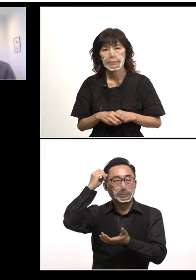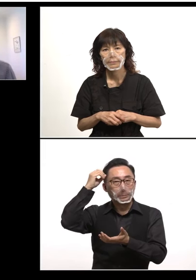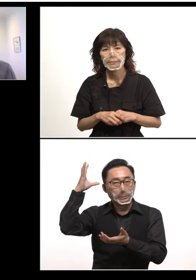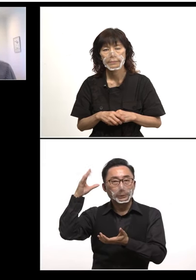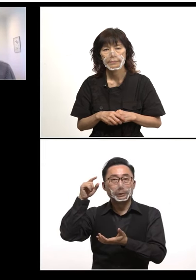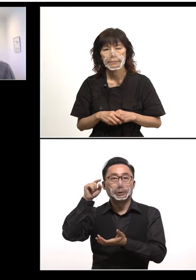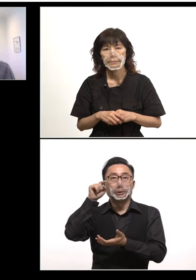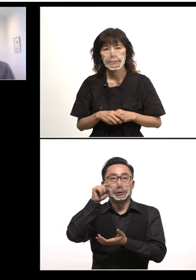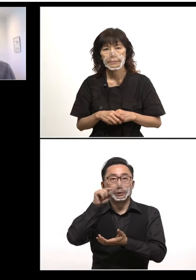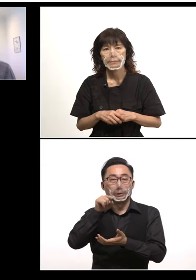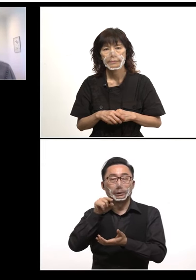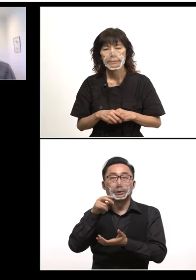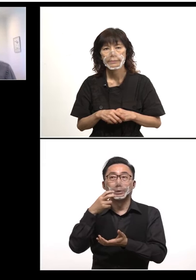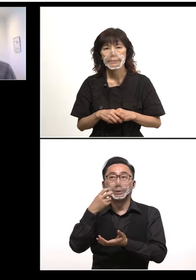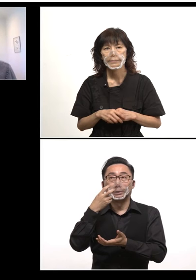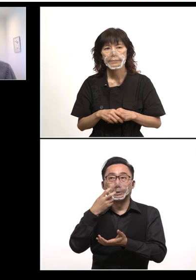of access?